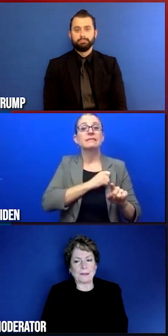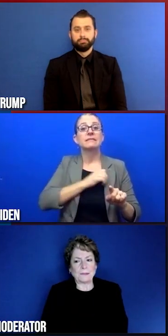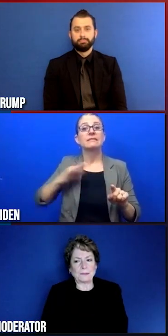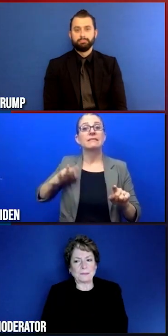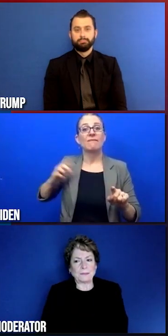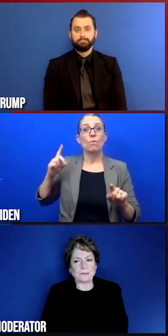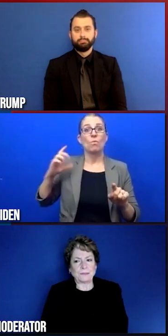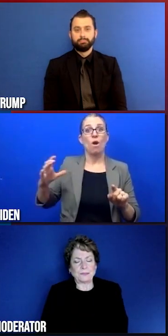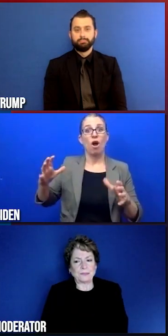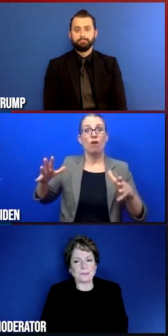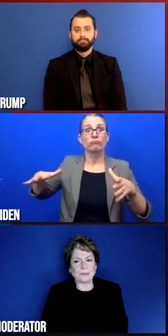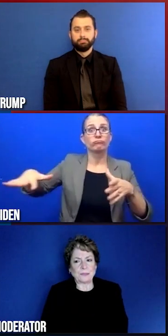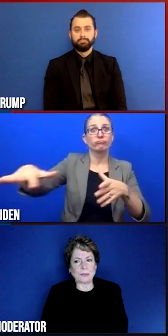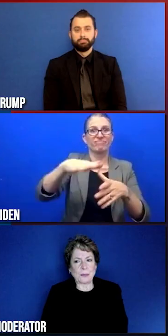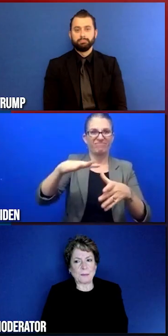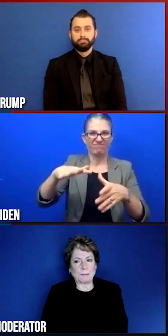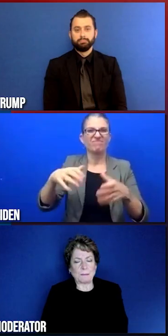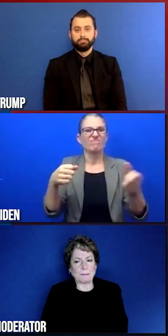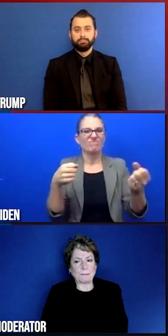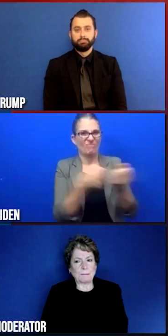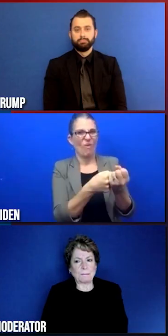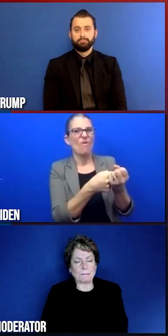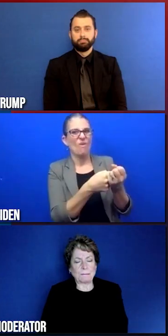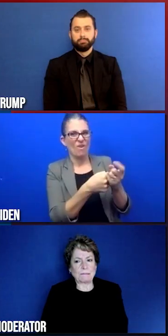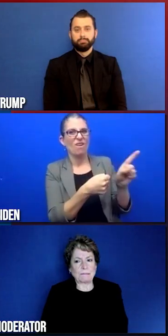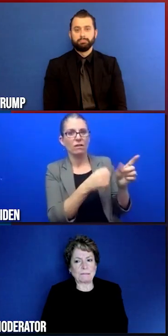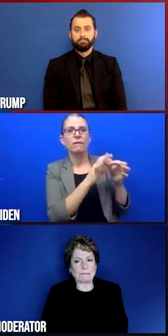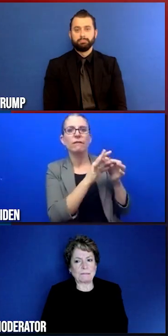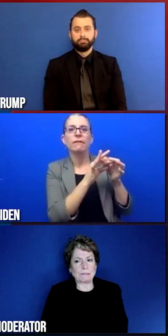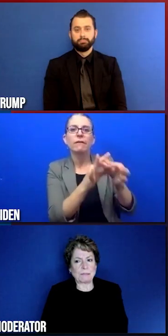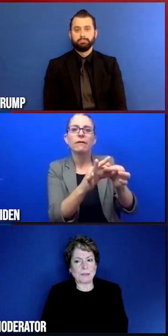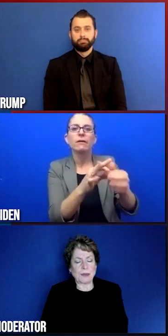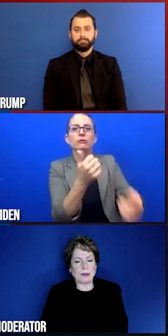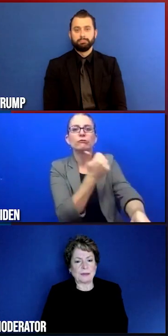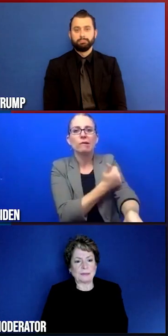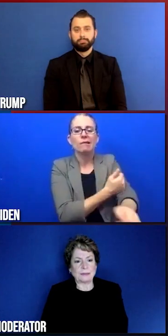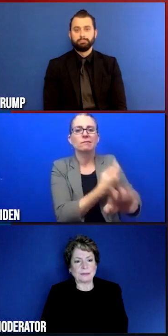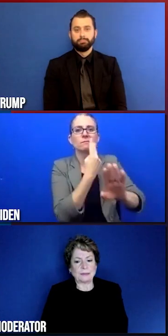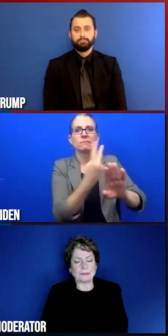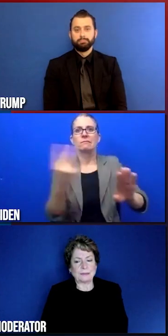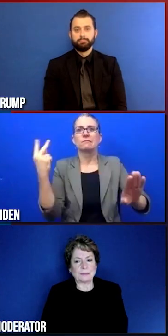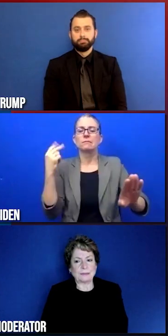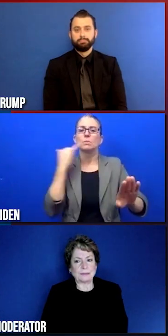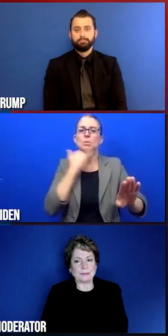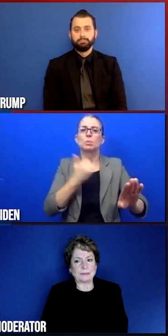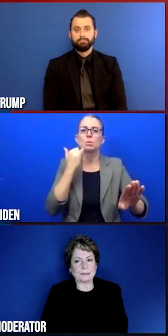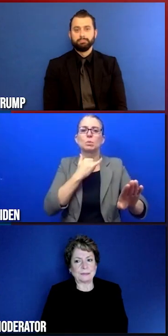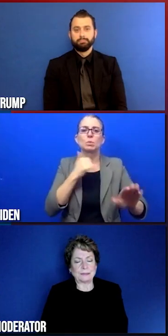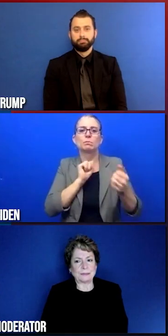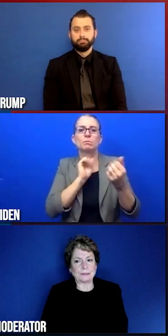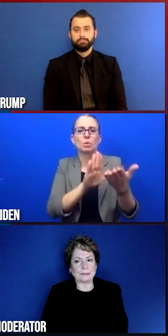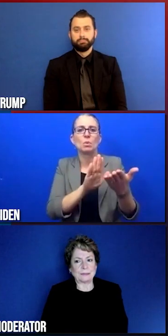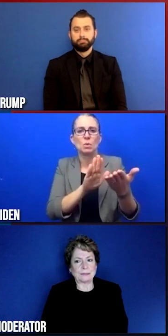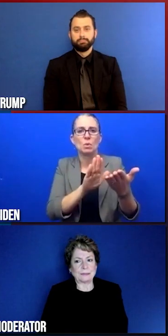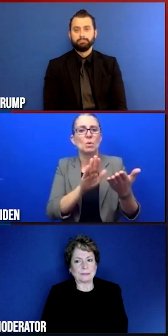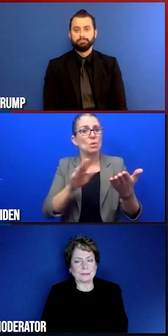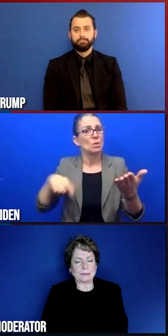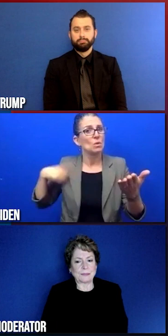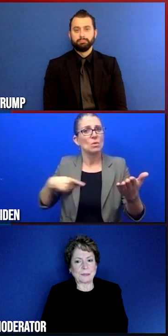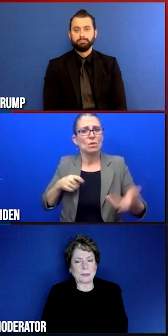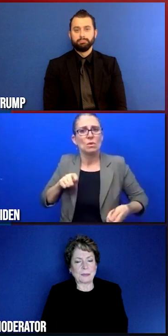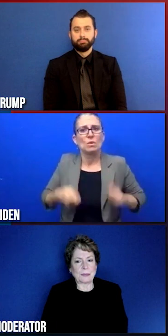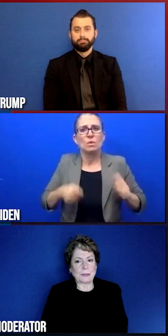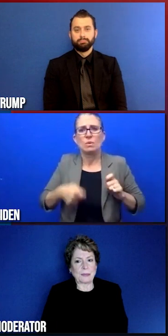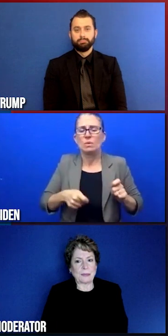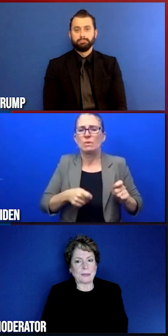drugs. It was a mistake. I've been trying to change the since then, particularly the portion on cocaine. That's why I've been arguing that, in fact, we should